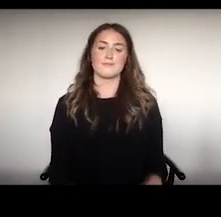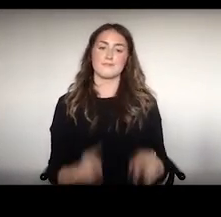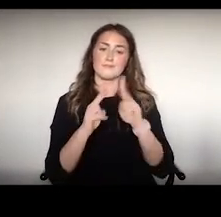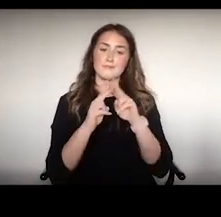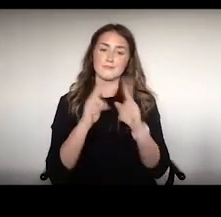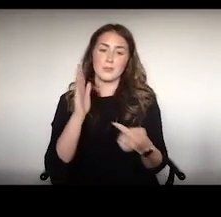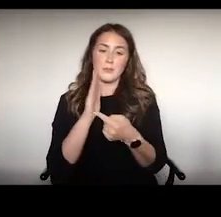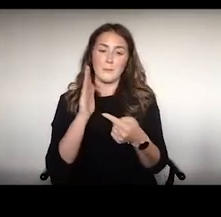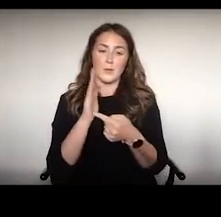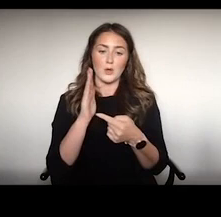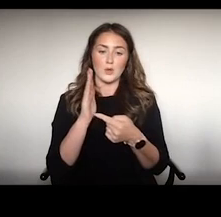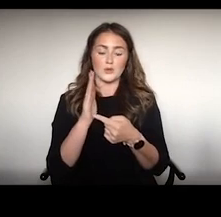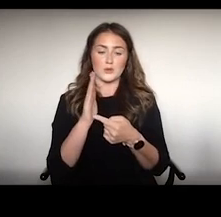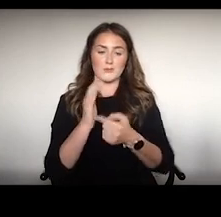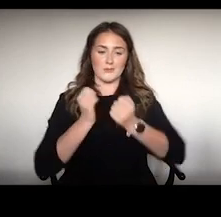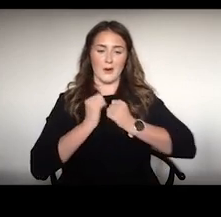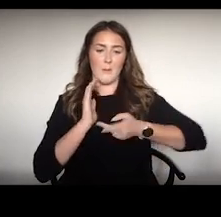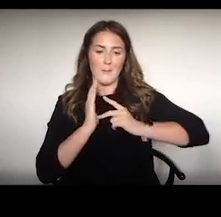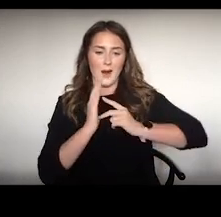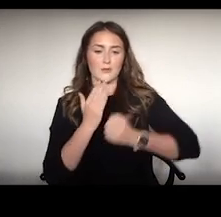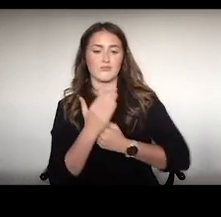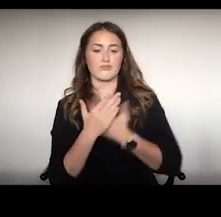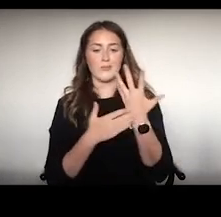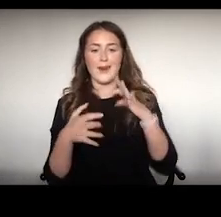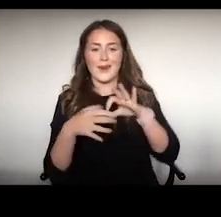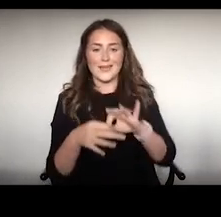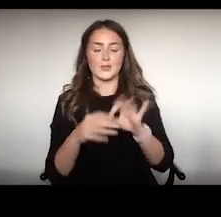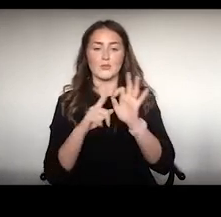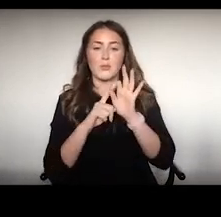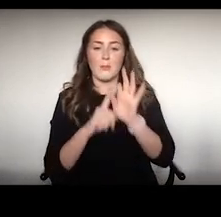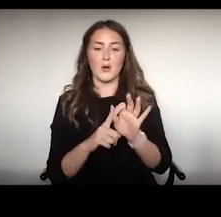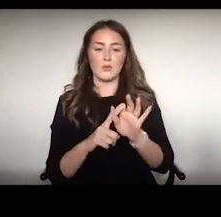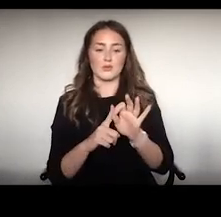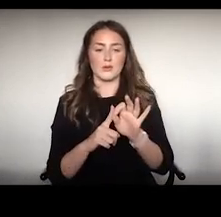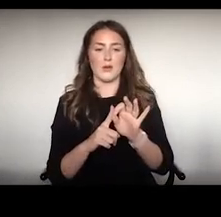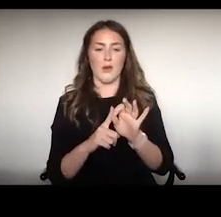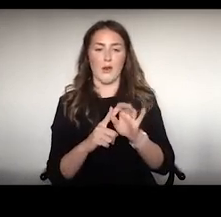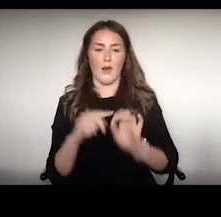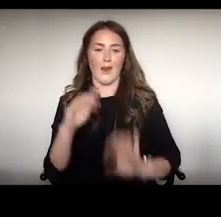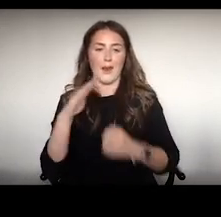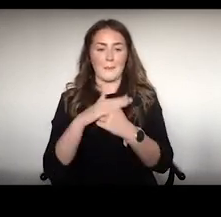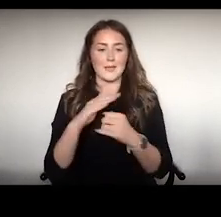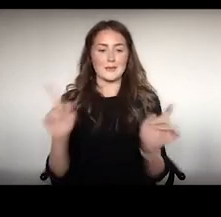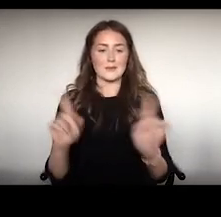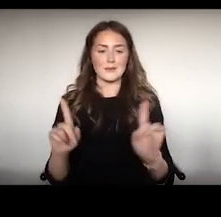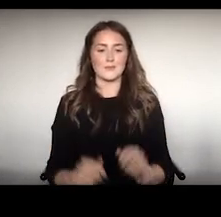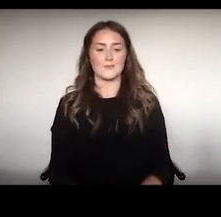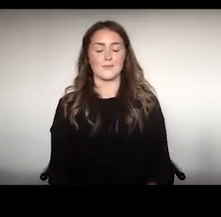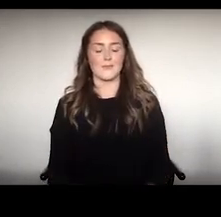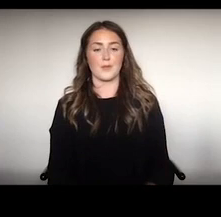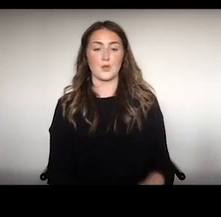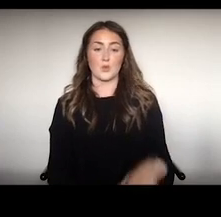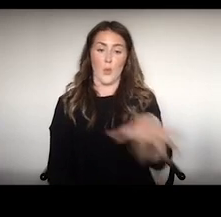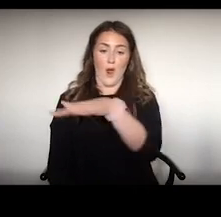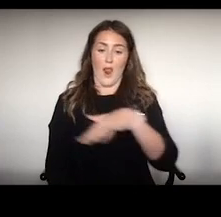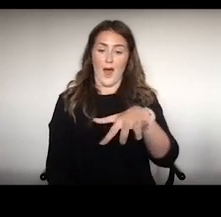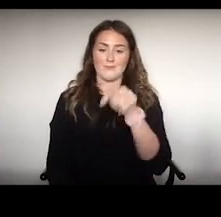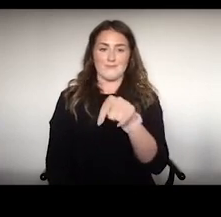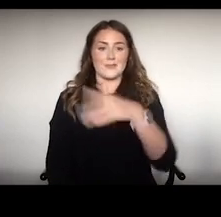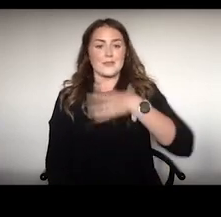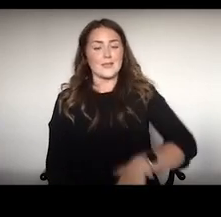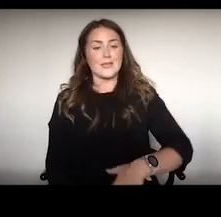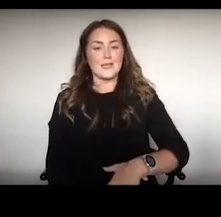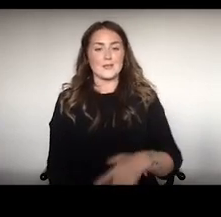building and the operation of the new road. Two important ways which our plans have developed relate to the proposed order